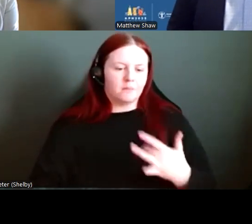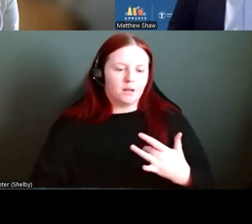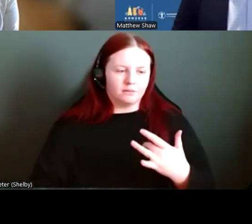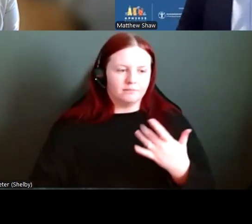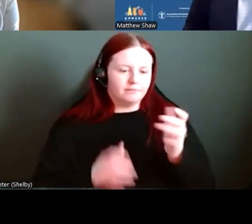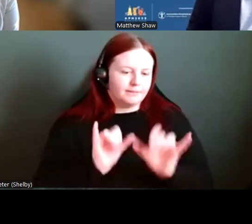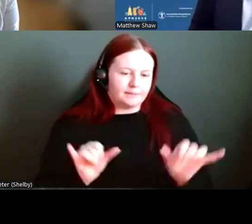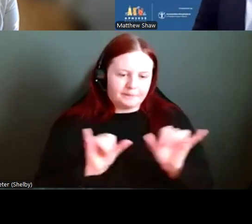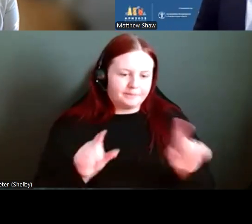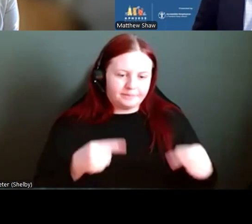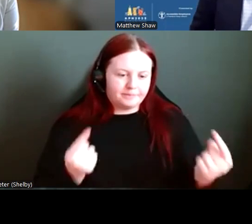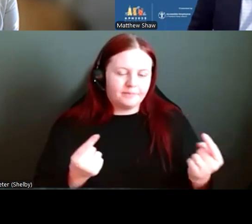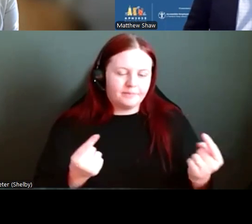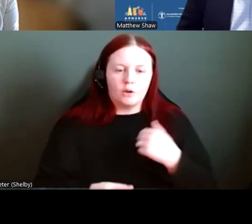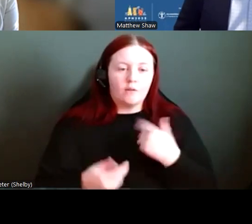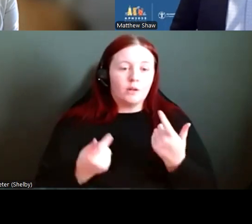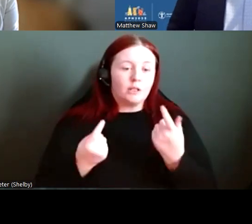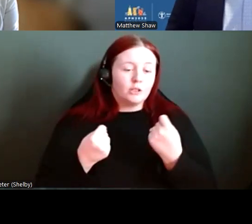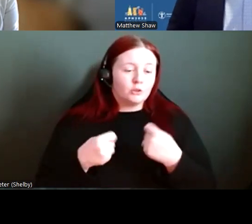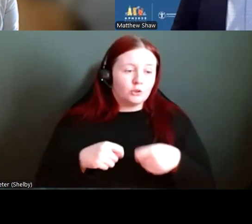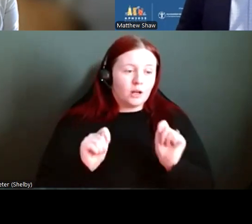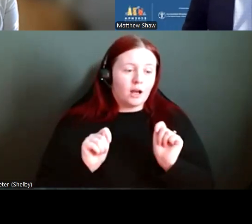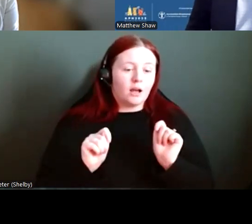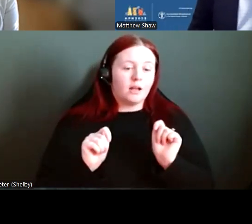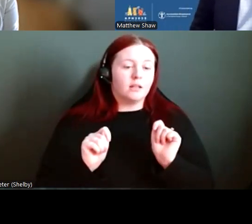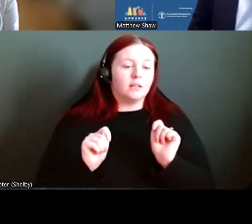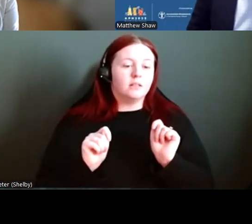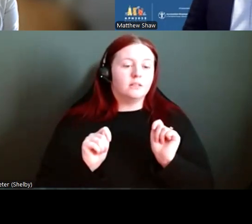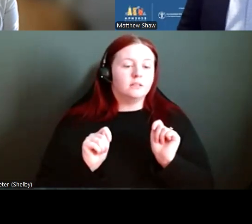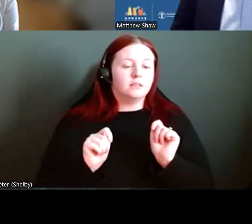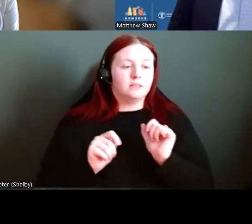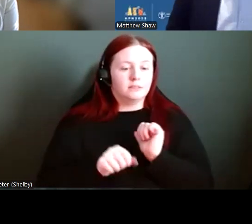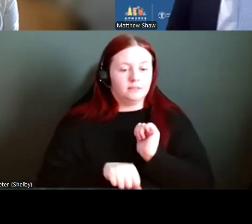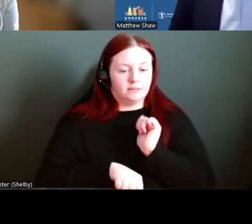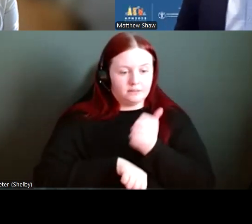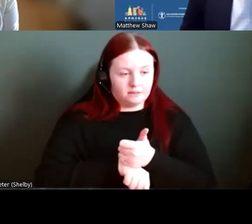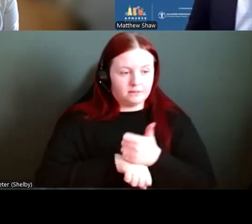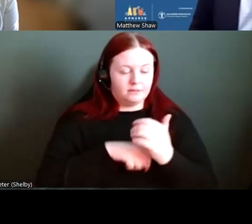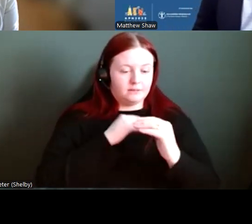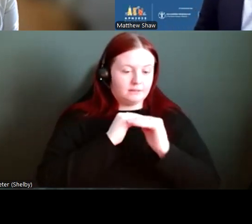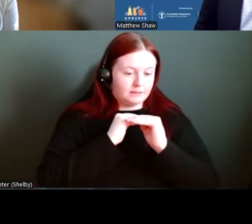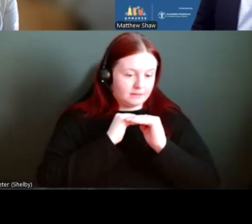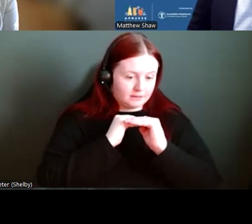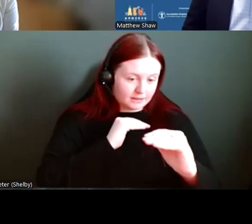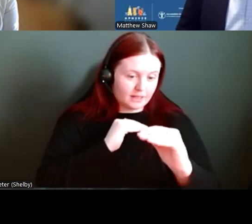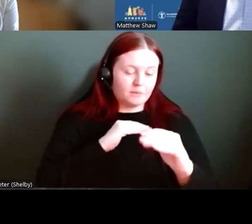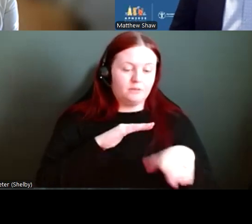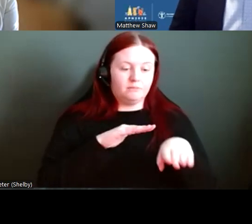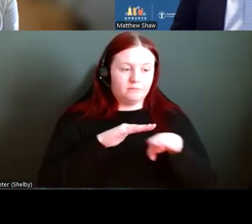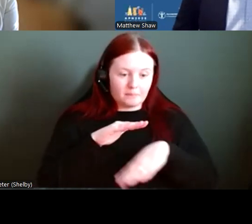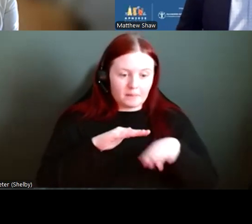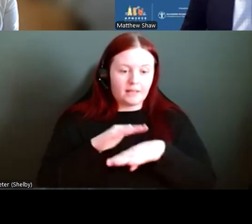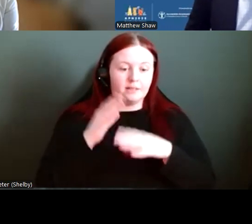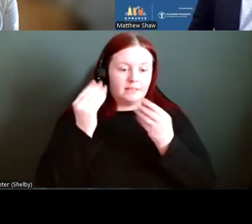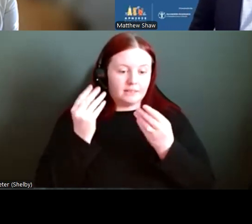to instill some stable, basic data and evaluation criteria and kind of say, how